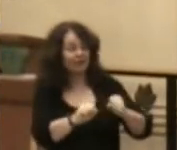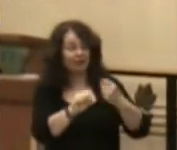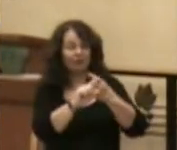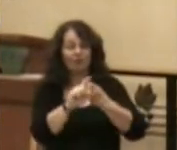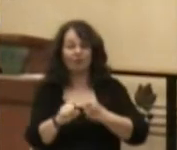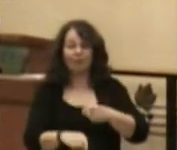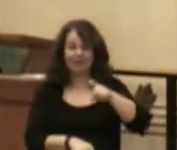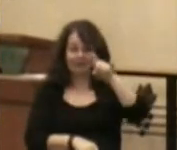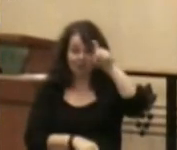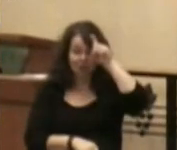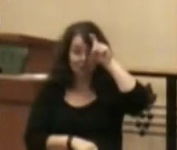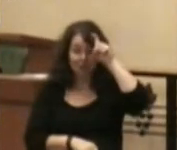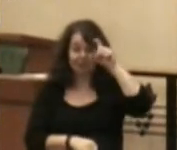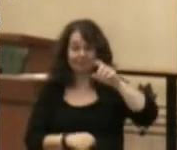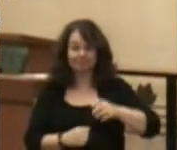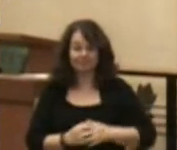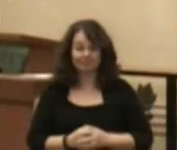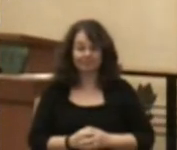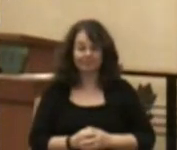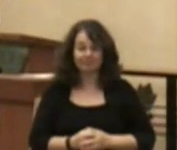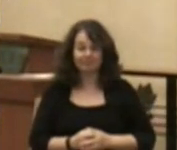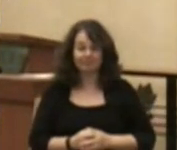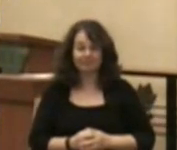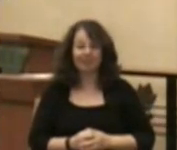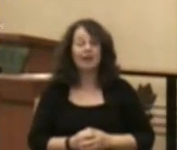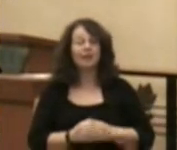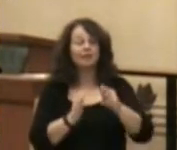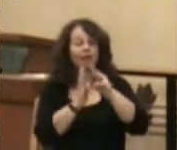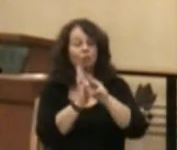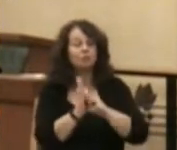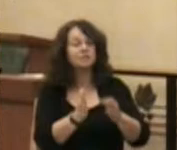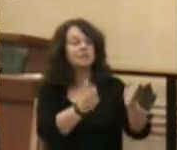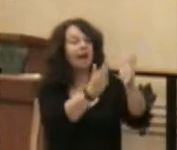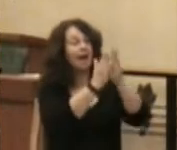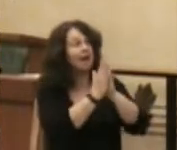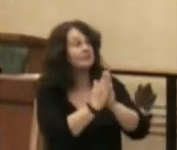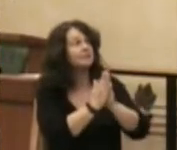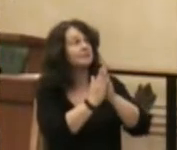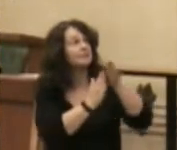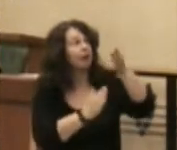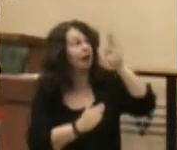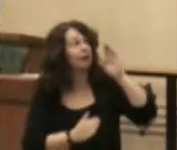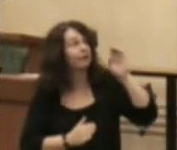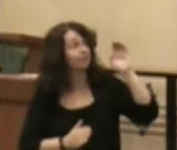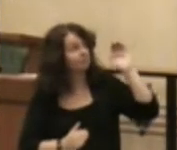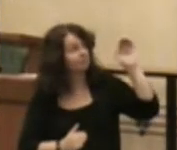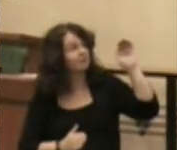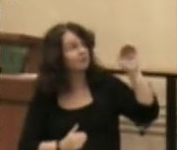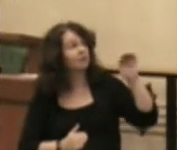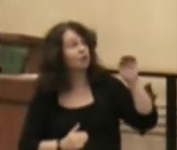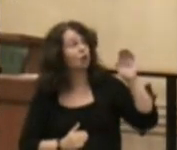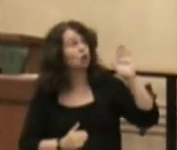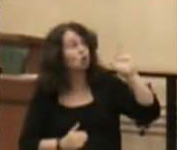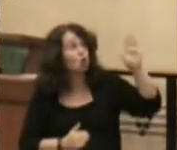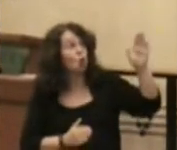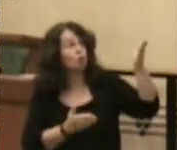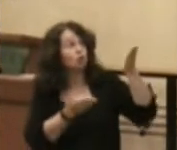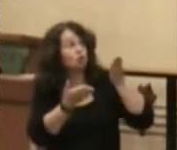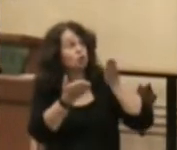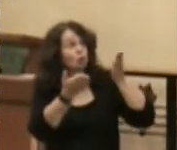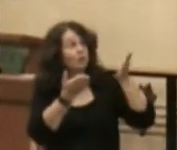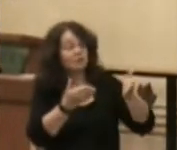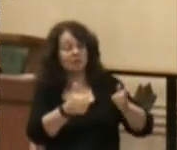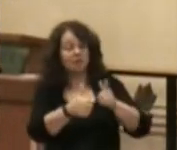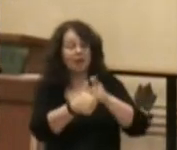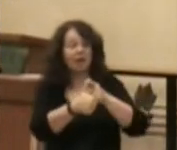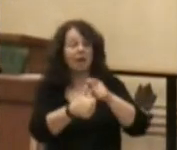of Egypt." Then he asks God to consider your servants, Abraham,